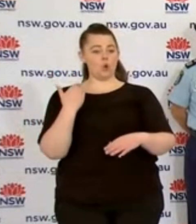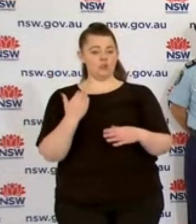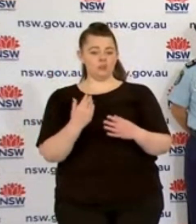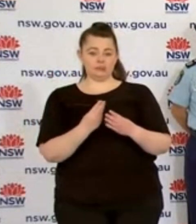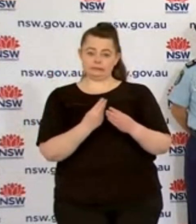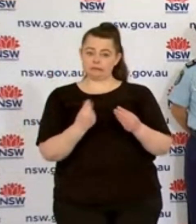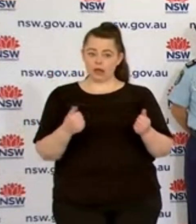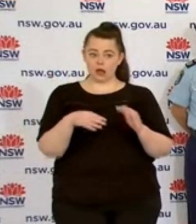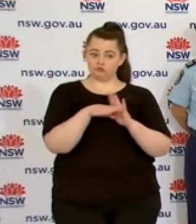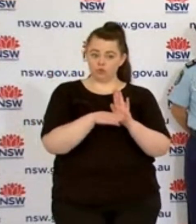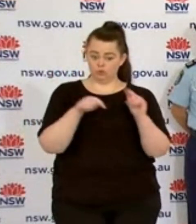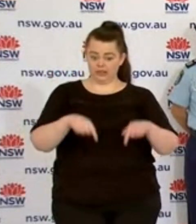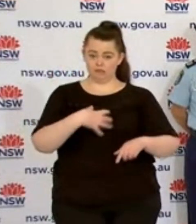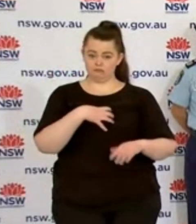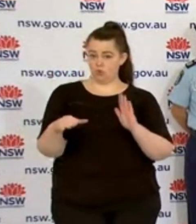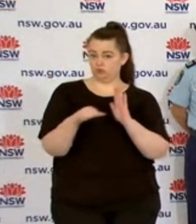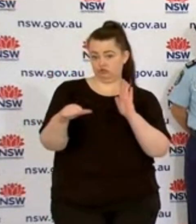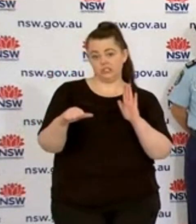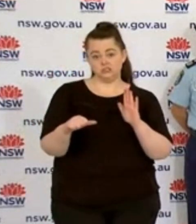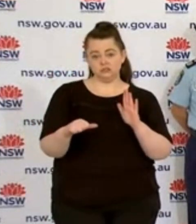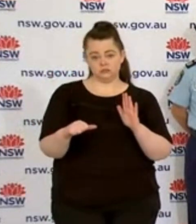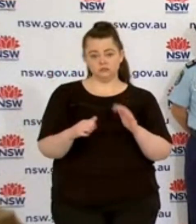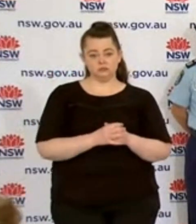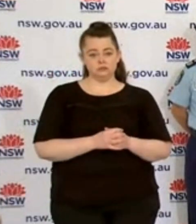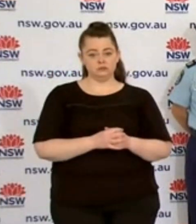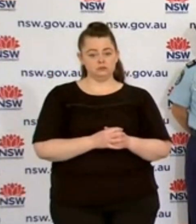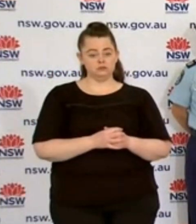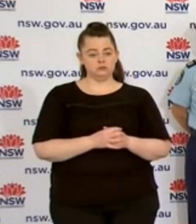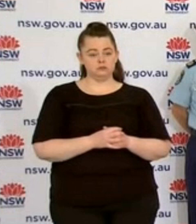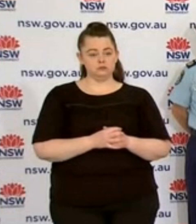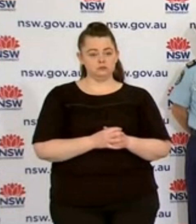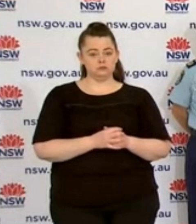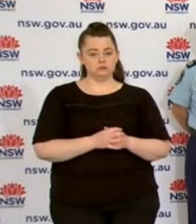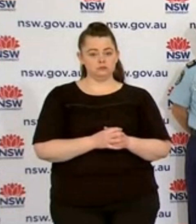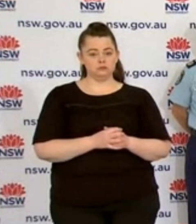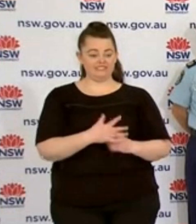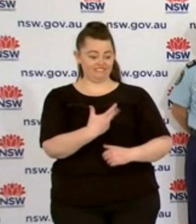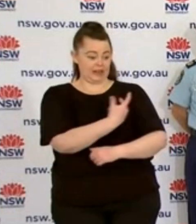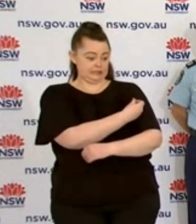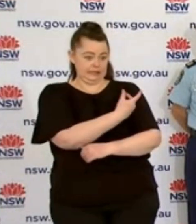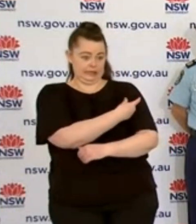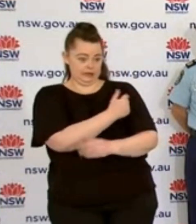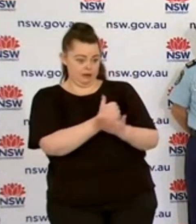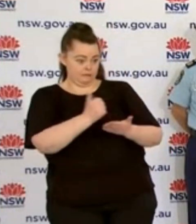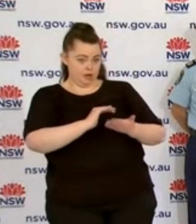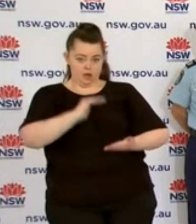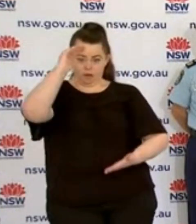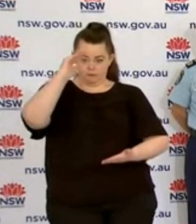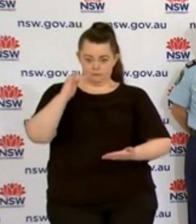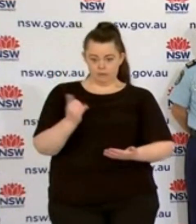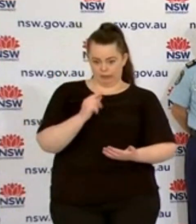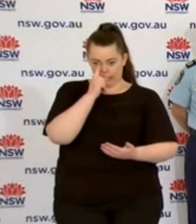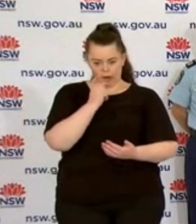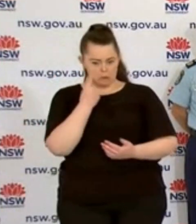do now, but if there's a safe way to do that, if people are vaccinated, we will consider those options, and that's what we've asked Dr. Chant to